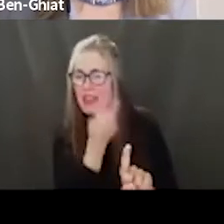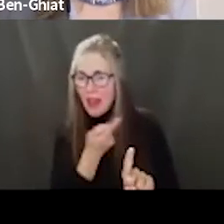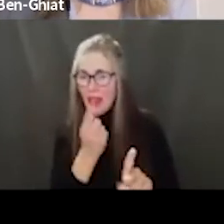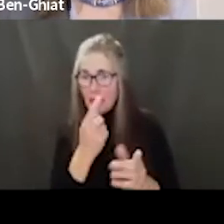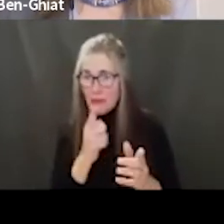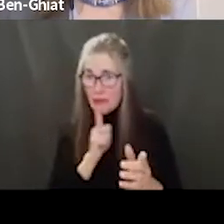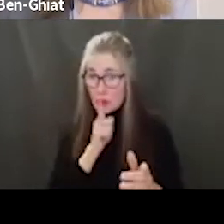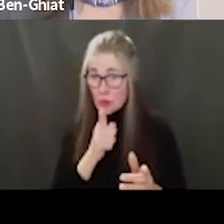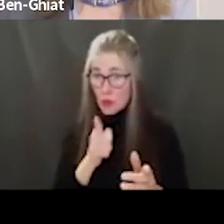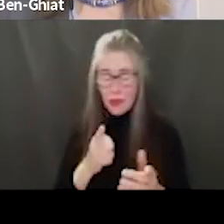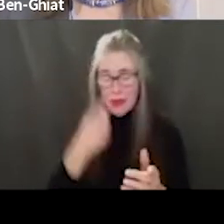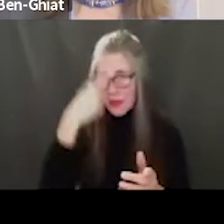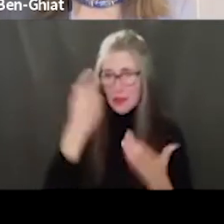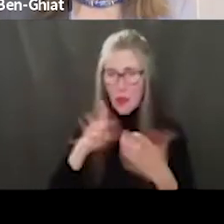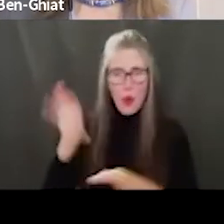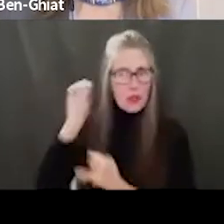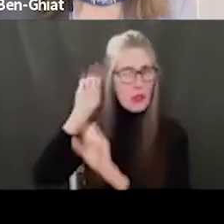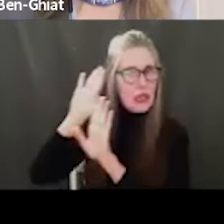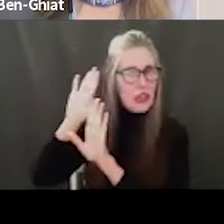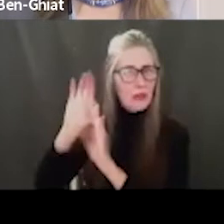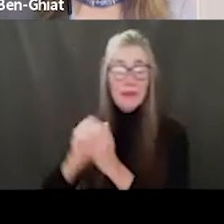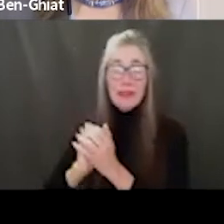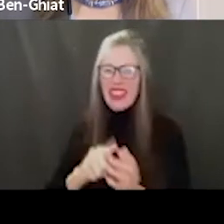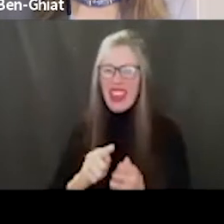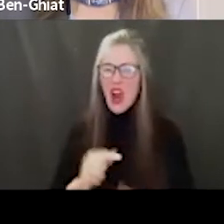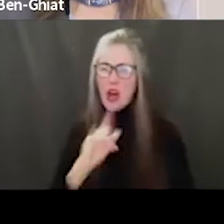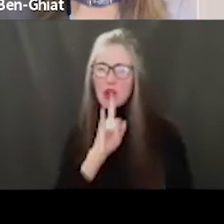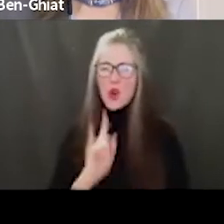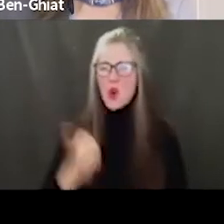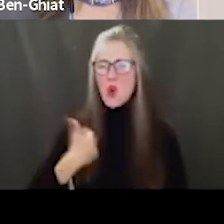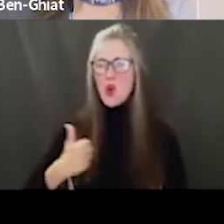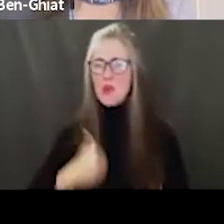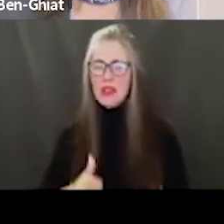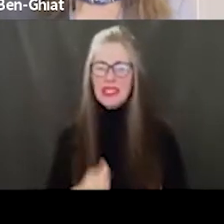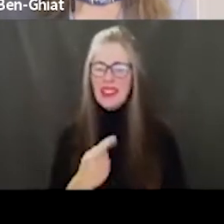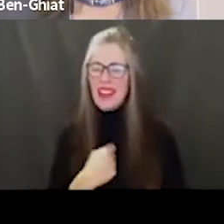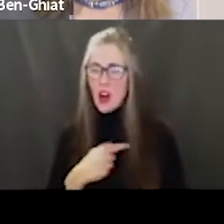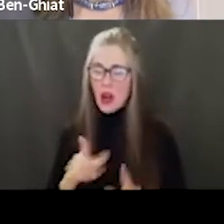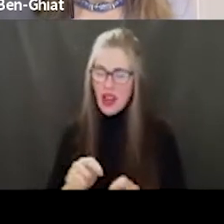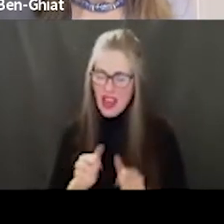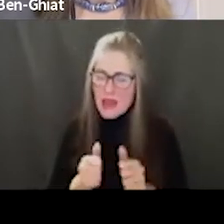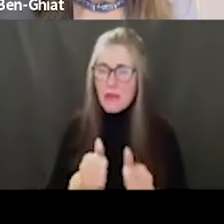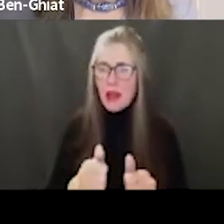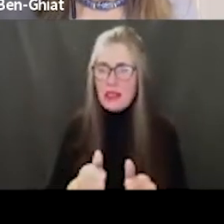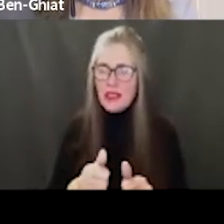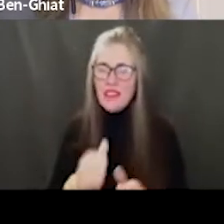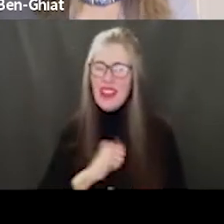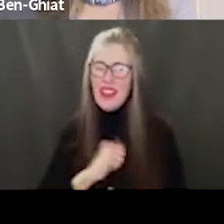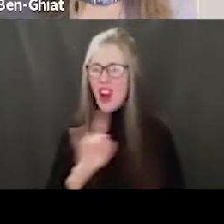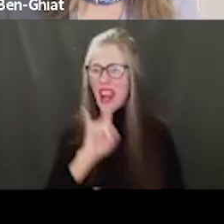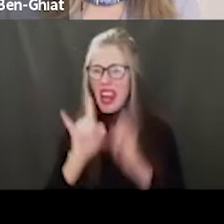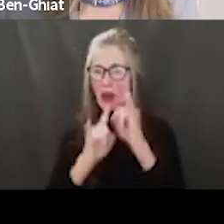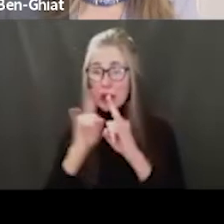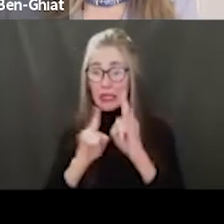worst, their hubris, their impulsivity, their arrogance, and Erdogan's unpredictable decision-making, which